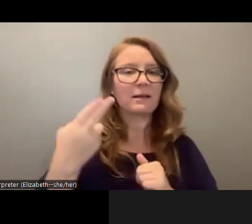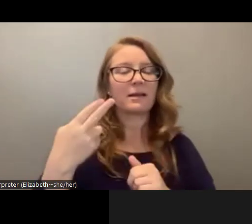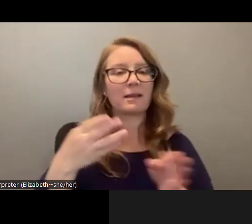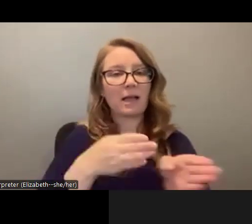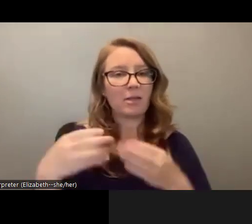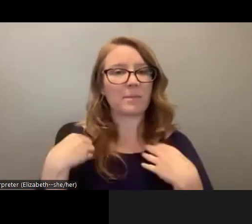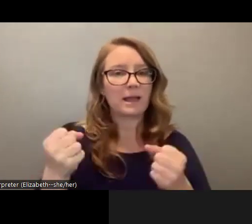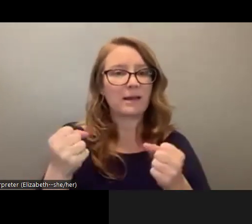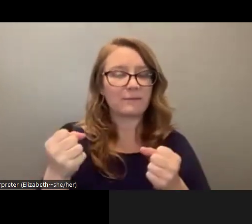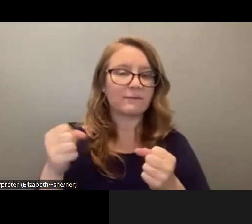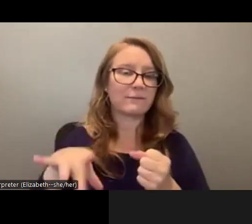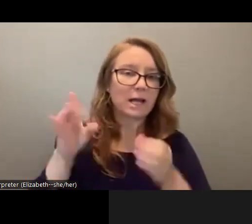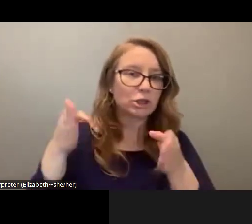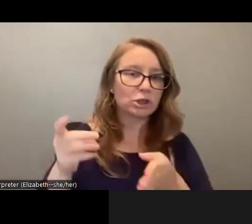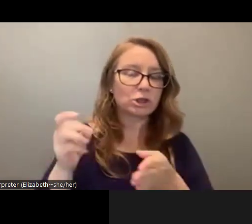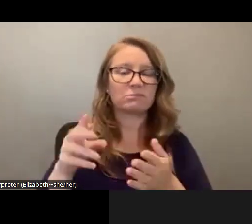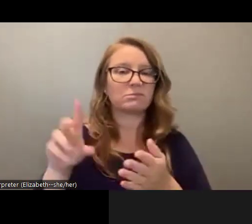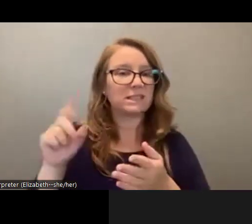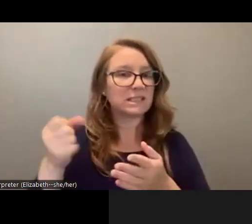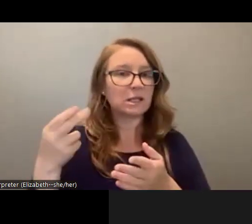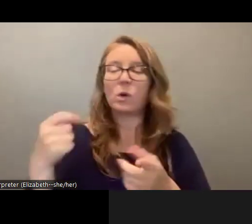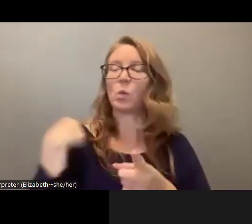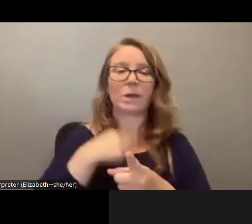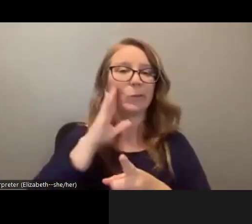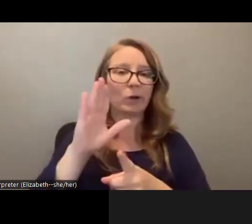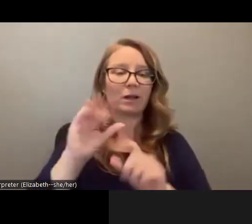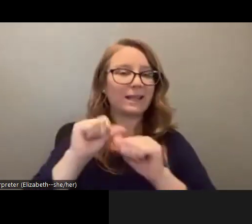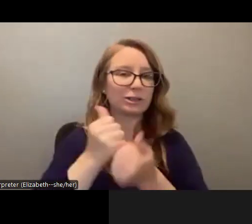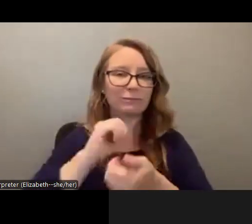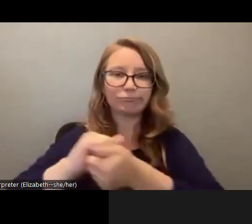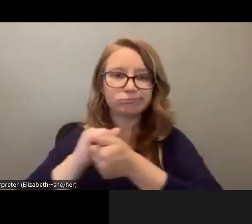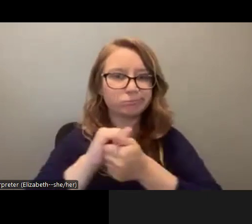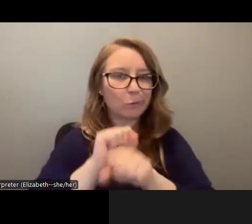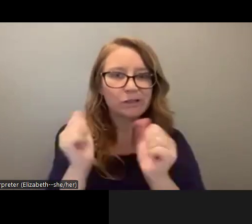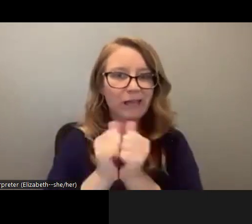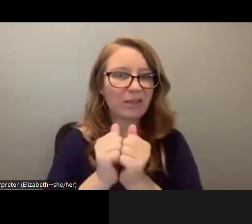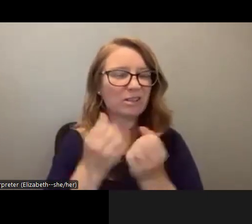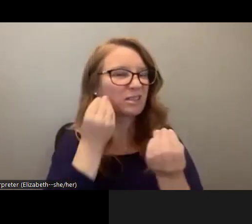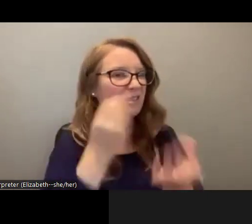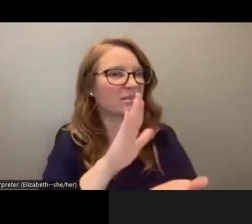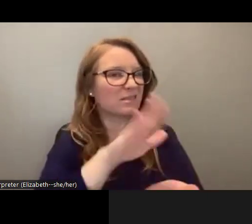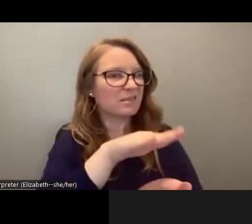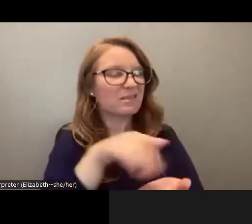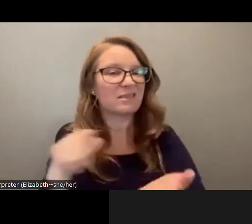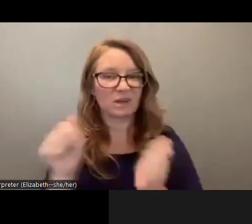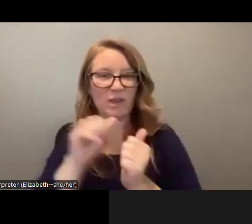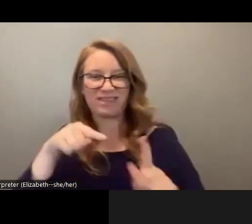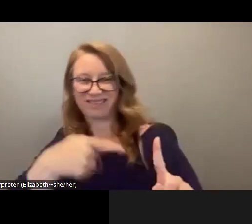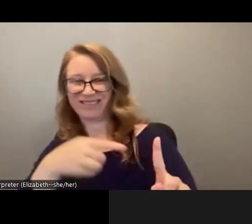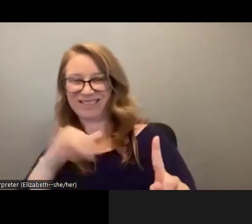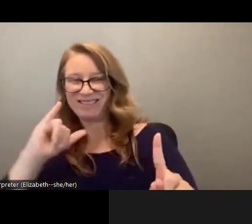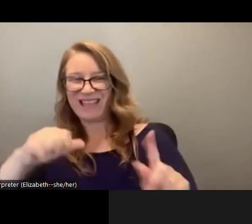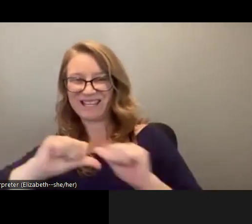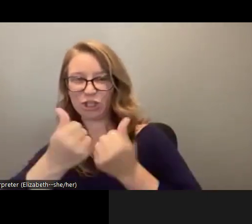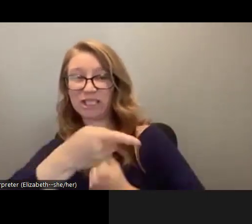a DSHS program or vice versa, the agencies work with each other to say like, hey, your stuff is actually with this agency, and